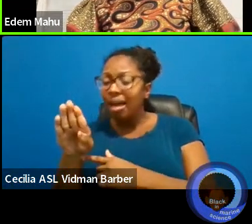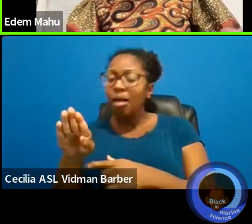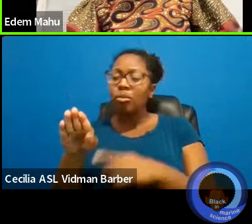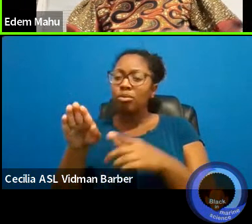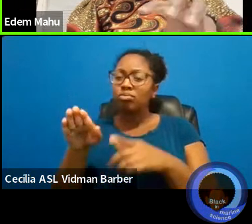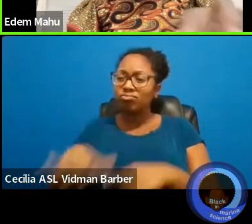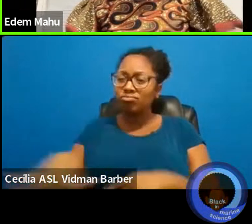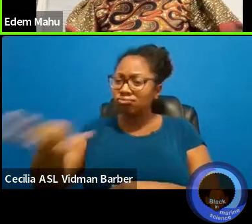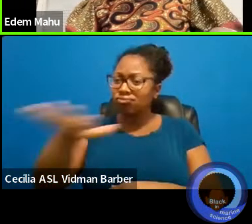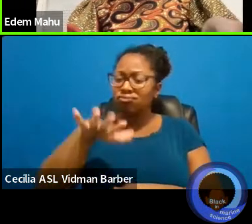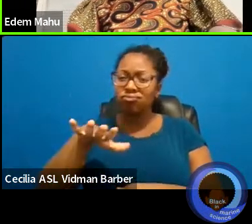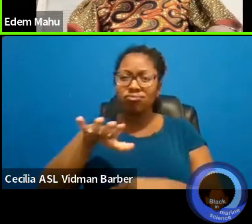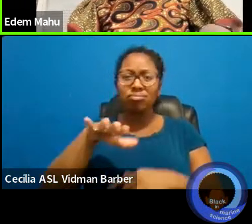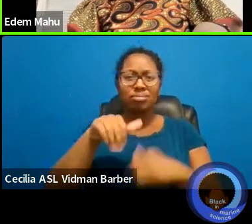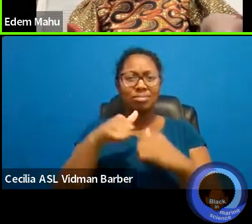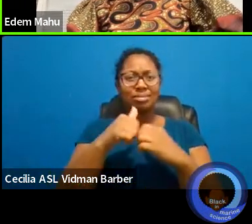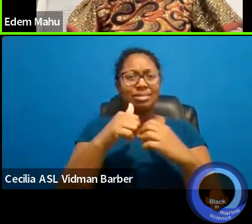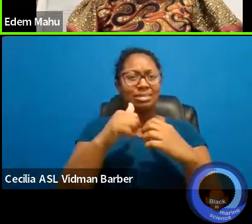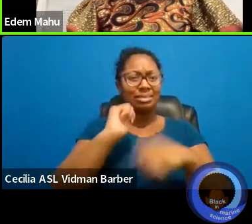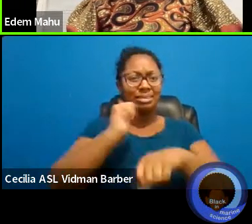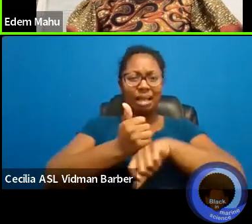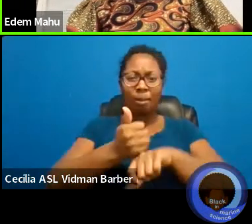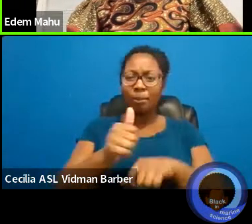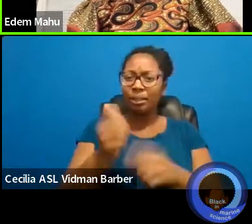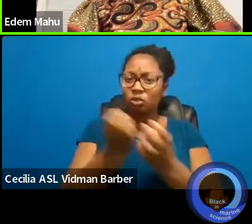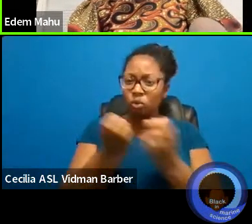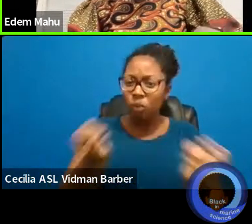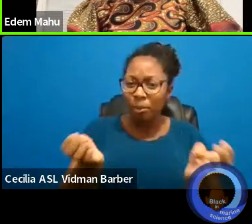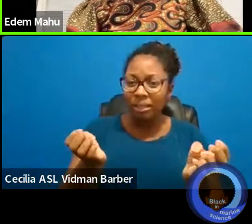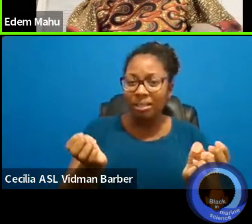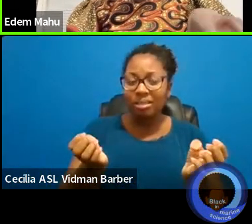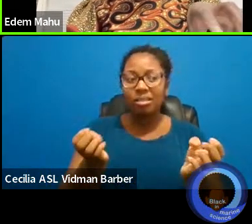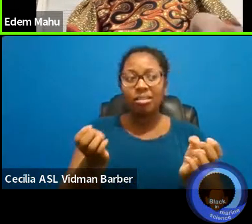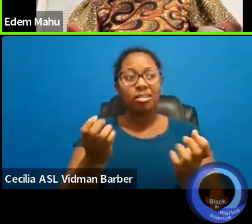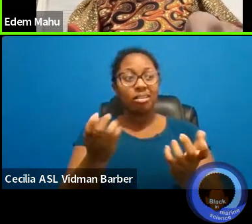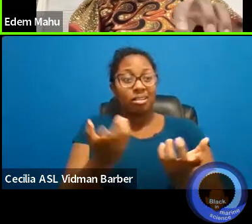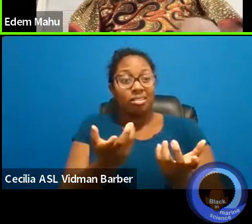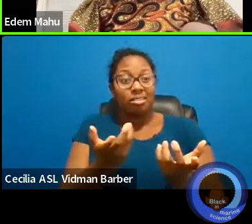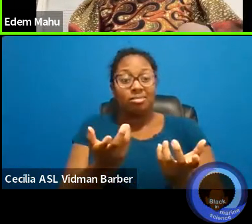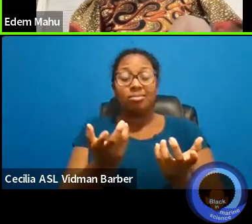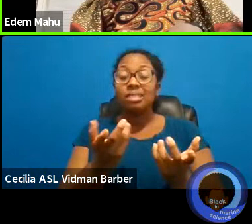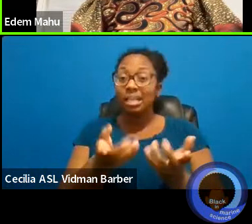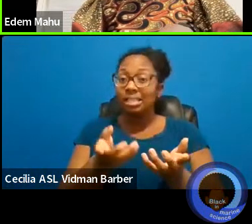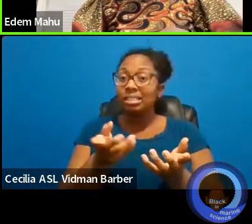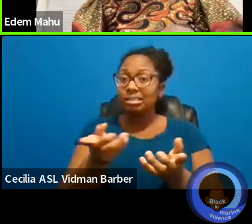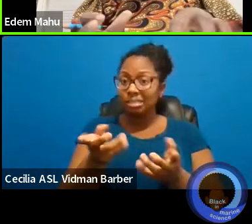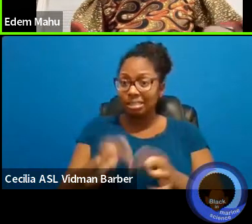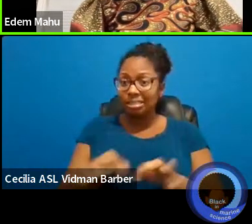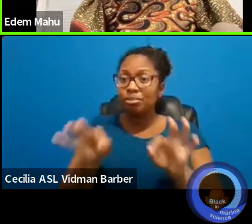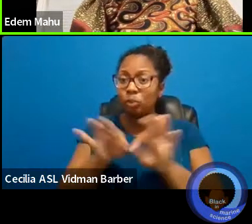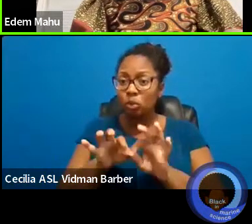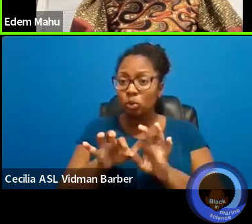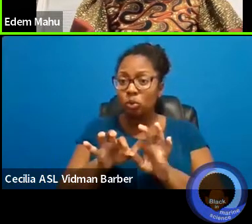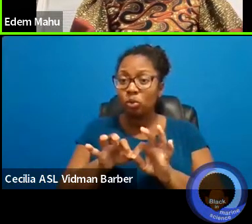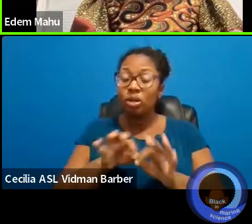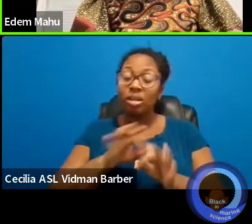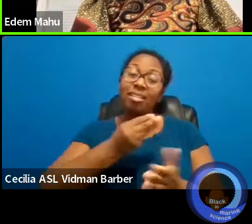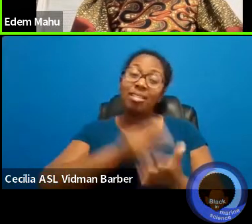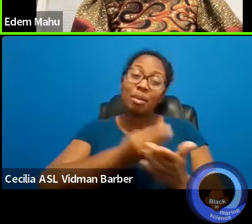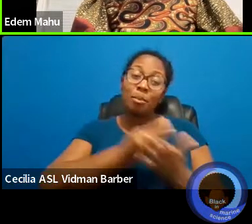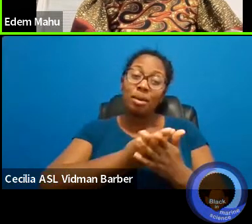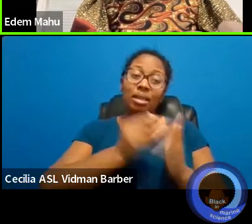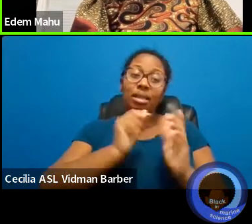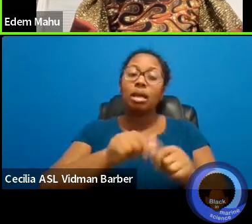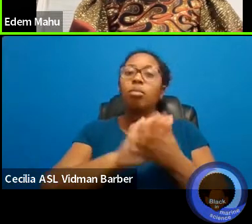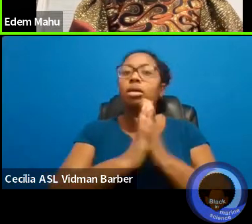so these financial constraints really become a barrier, a major hurdle as